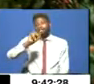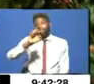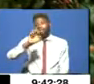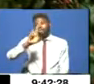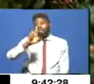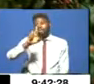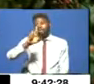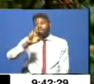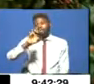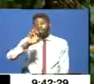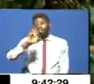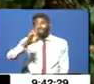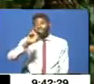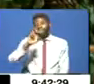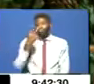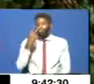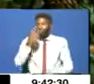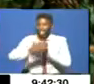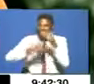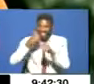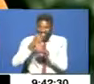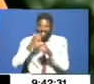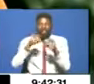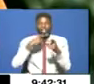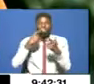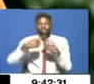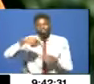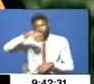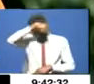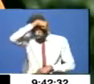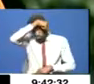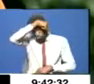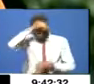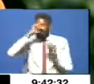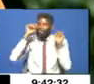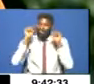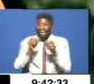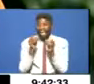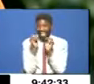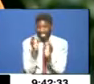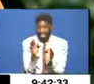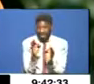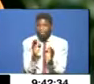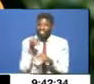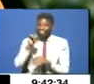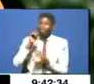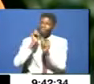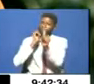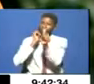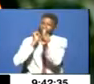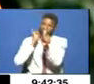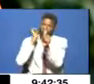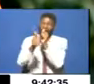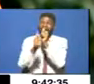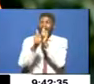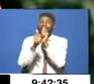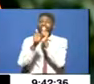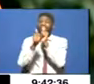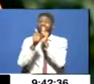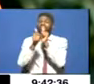2 years to prepare them for degree work. So if you pass in first degree, the first division in